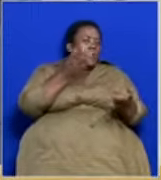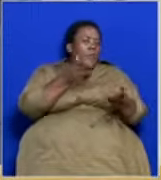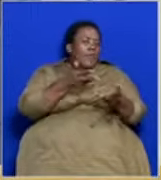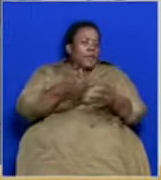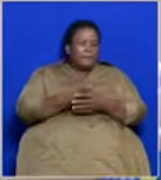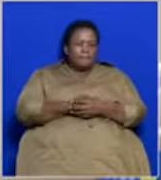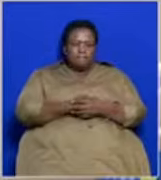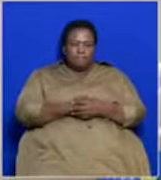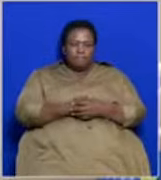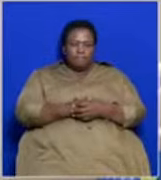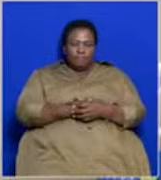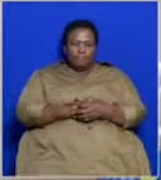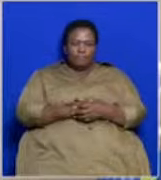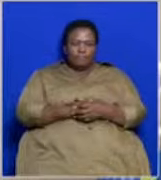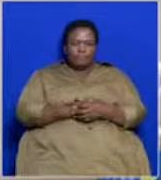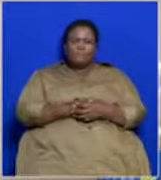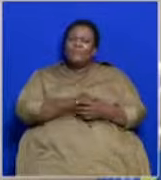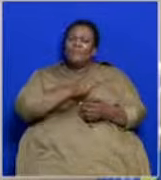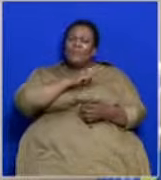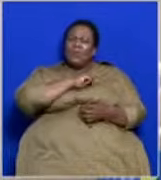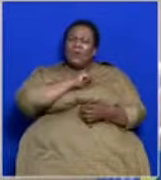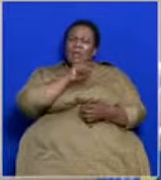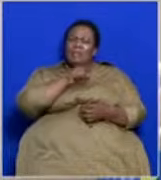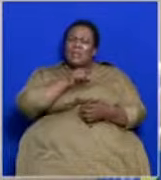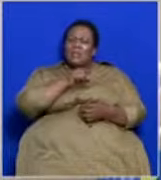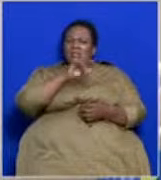Why does that become a police matter and how?